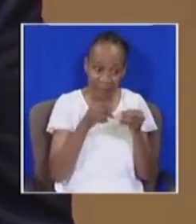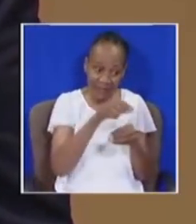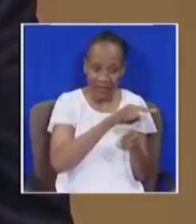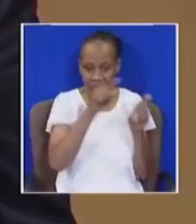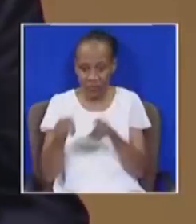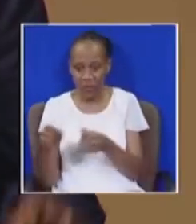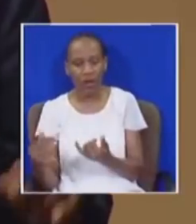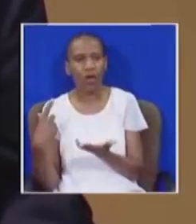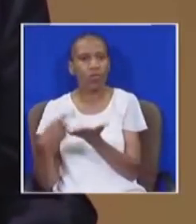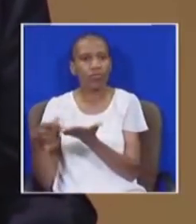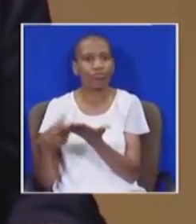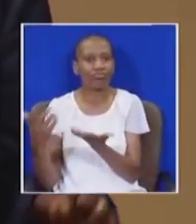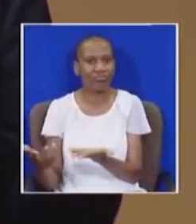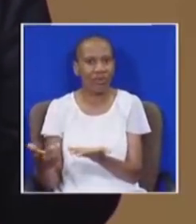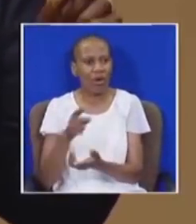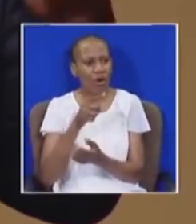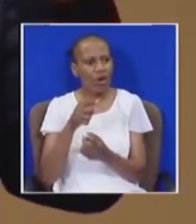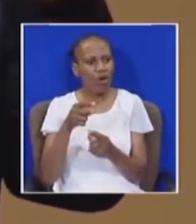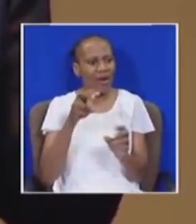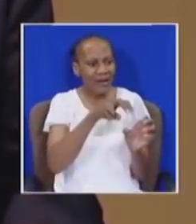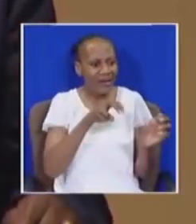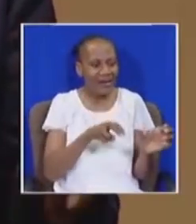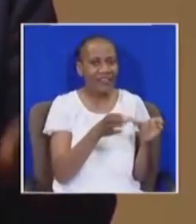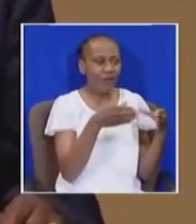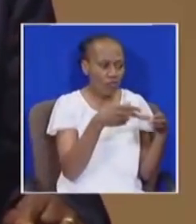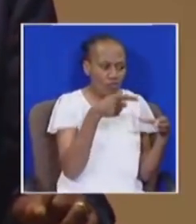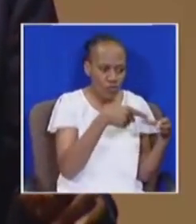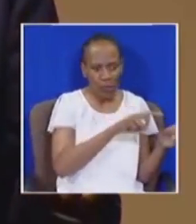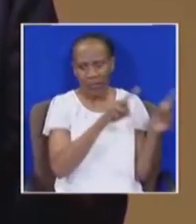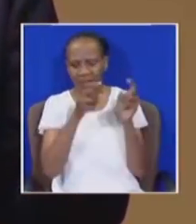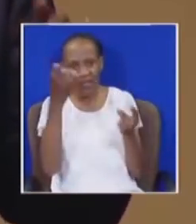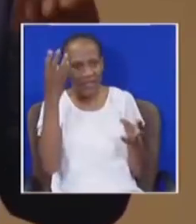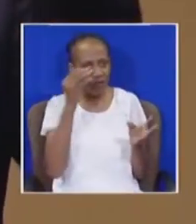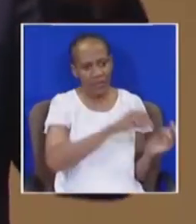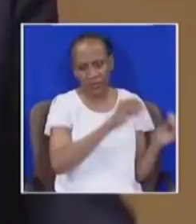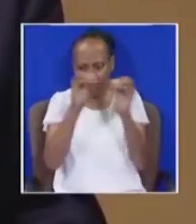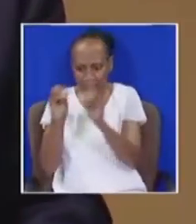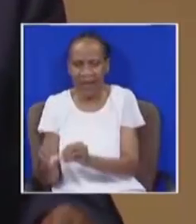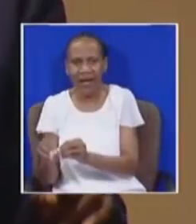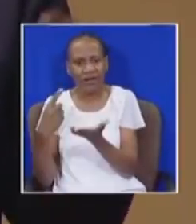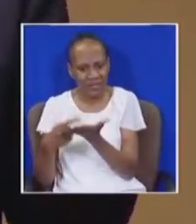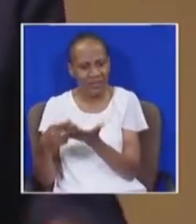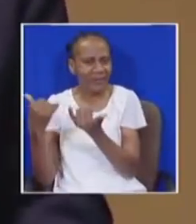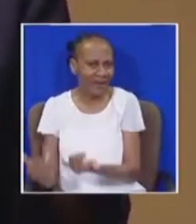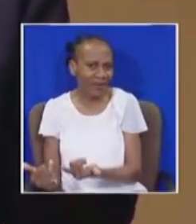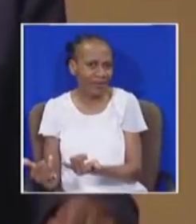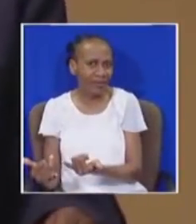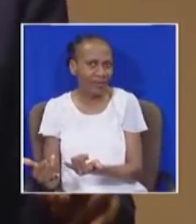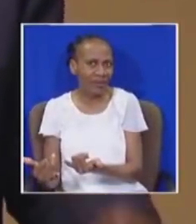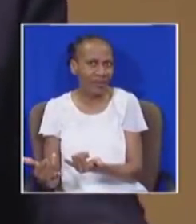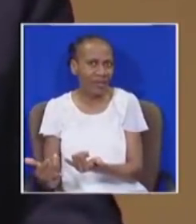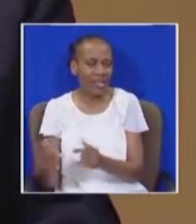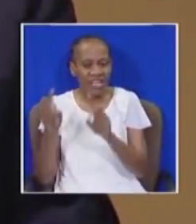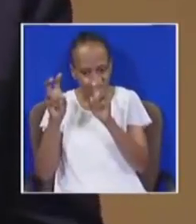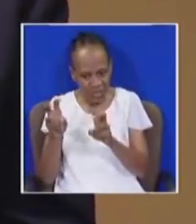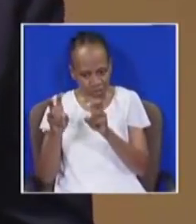they are debating means that they will be debating having some conclusions on matters pertaining